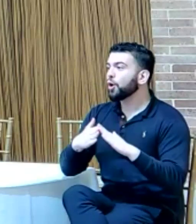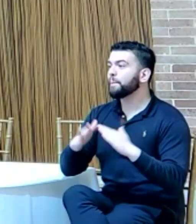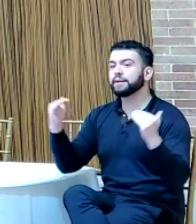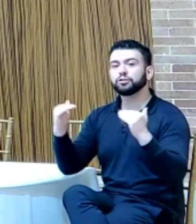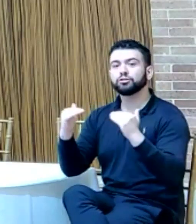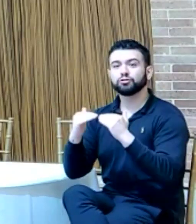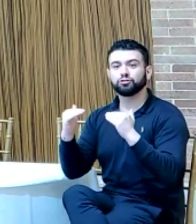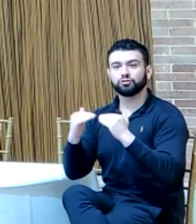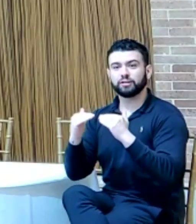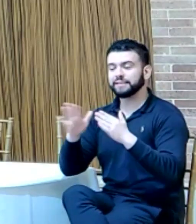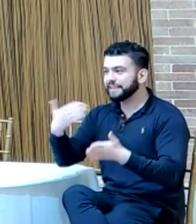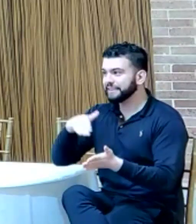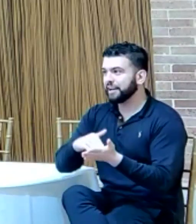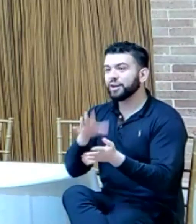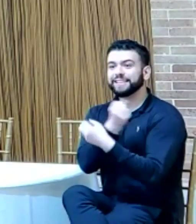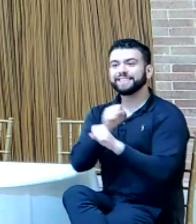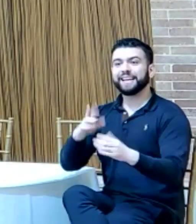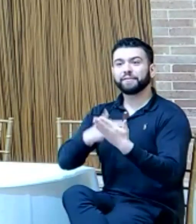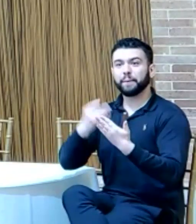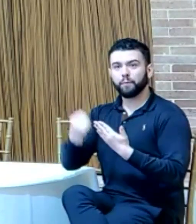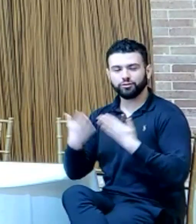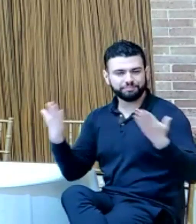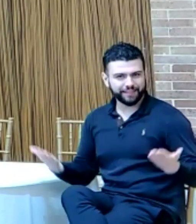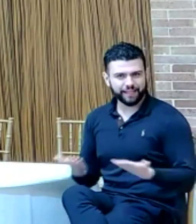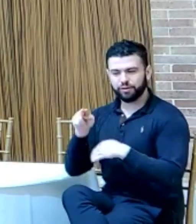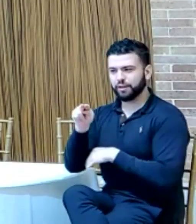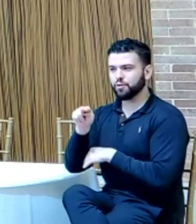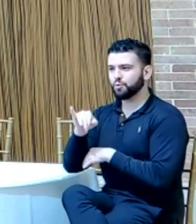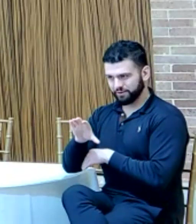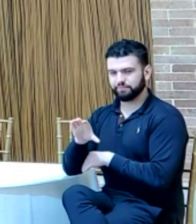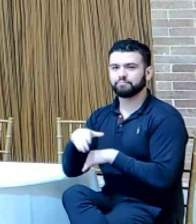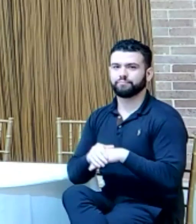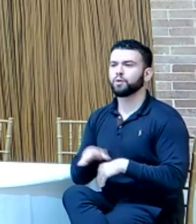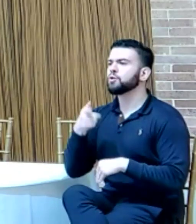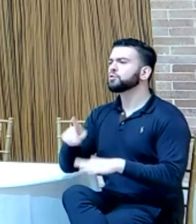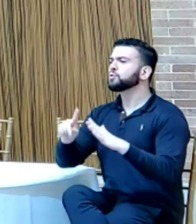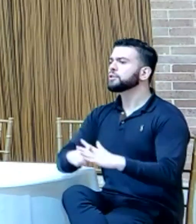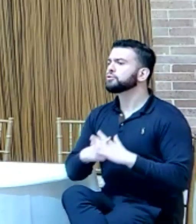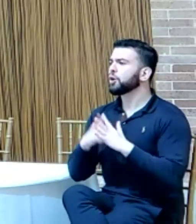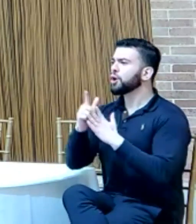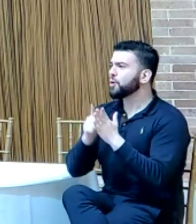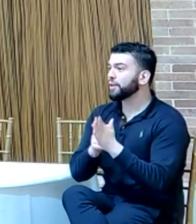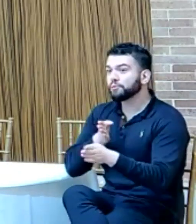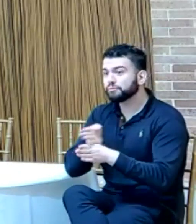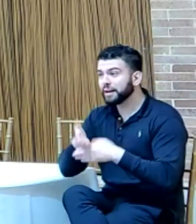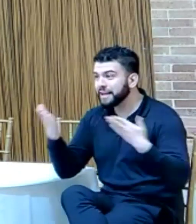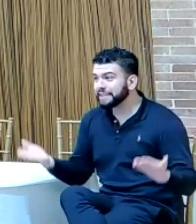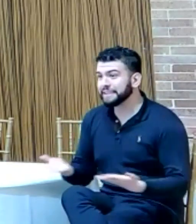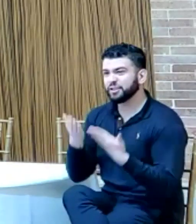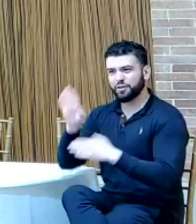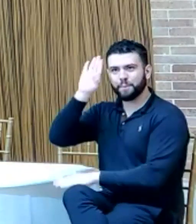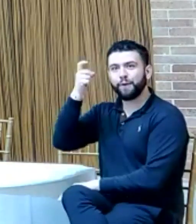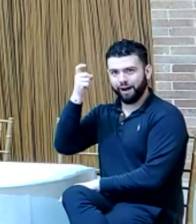safety net prog project in New York City she began her legal career right here in the buau of the